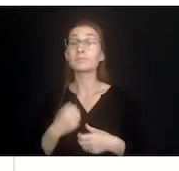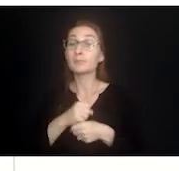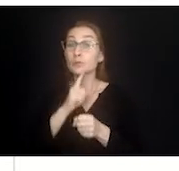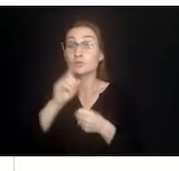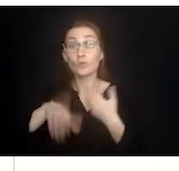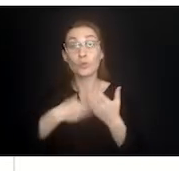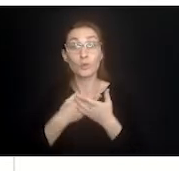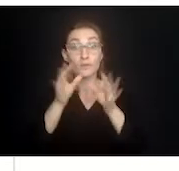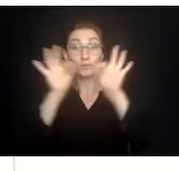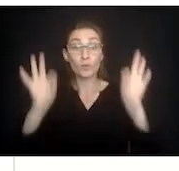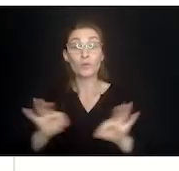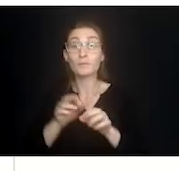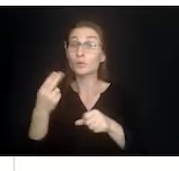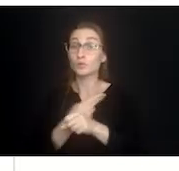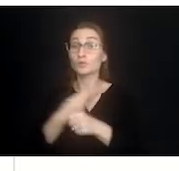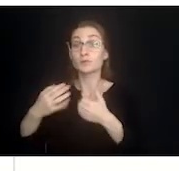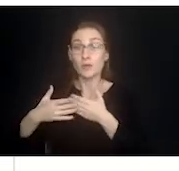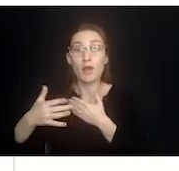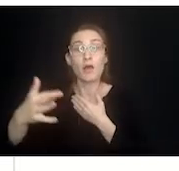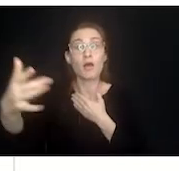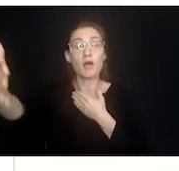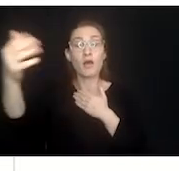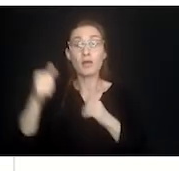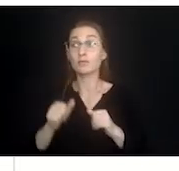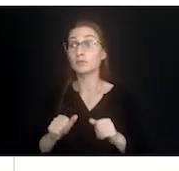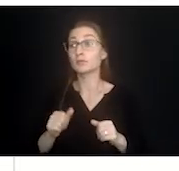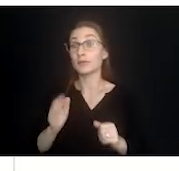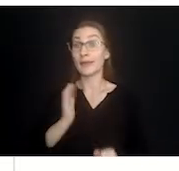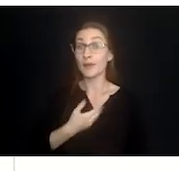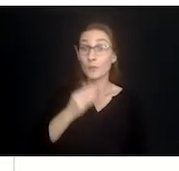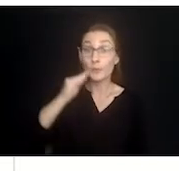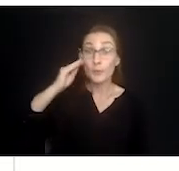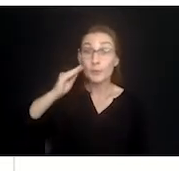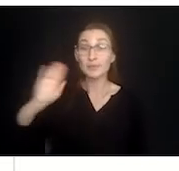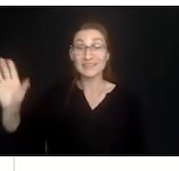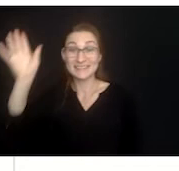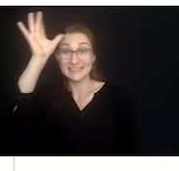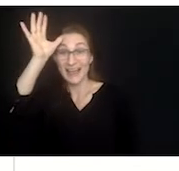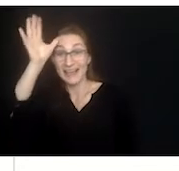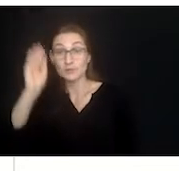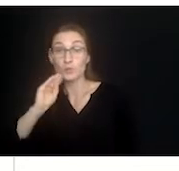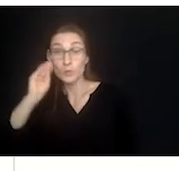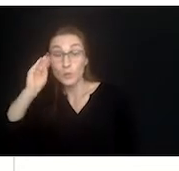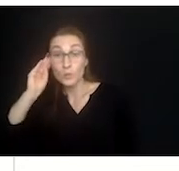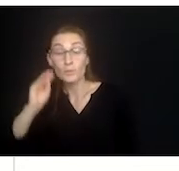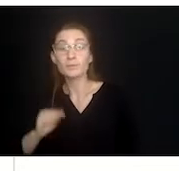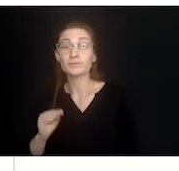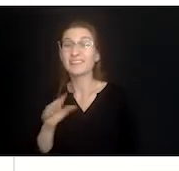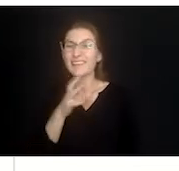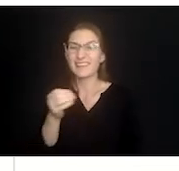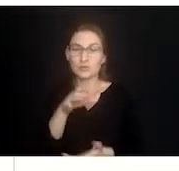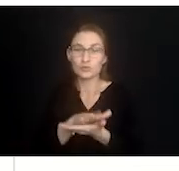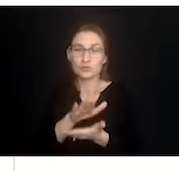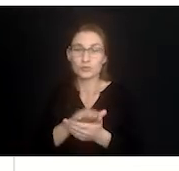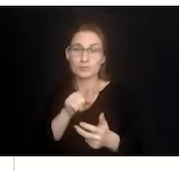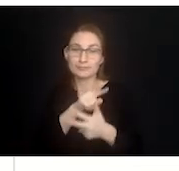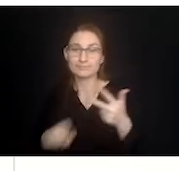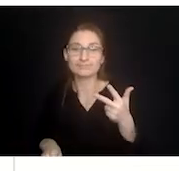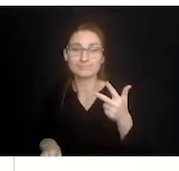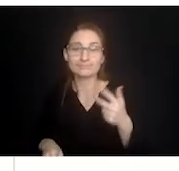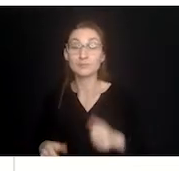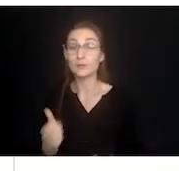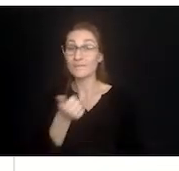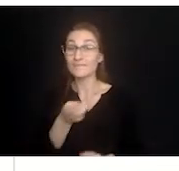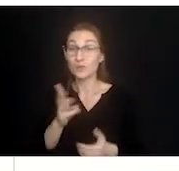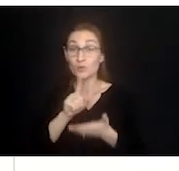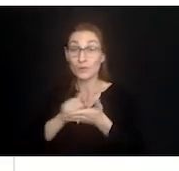were able to make sure that all forms were consistently used at our home, at Richie's dad's home, and at school. So